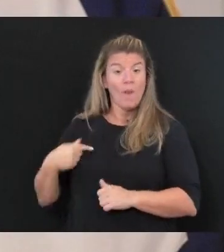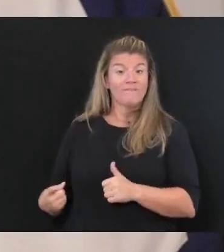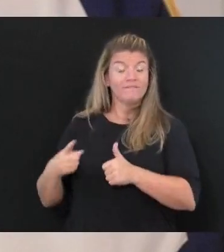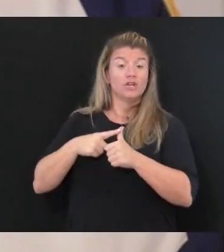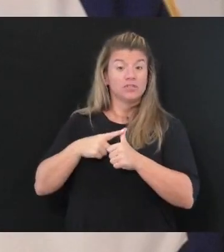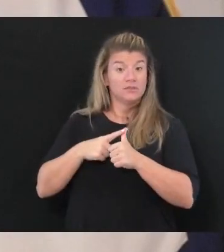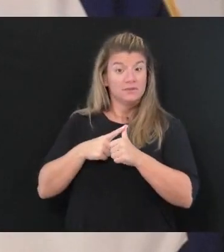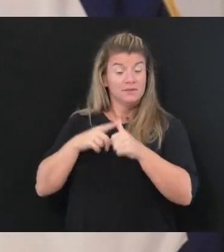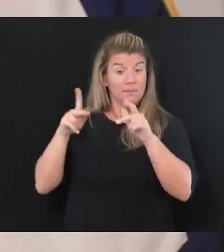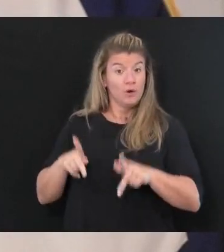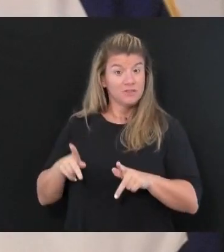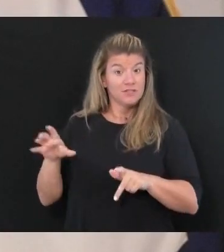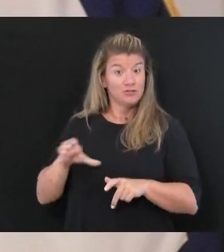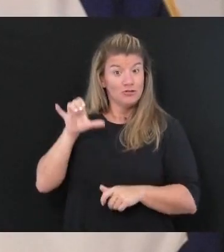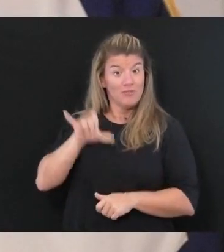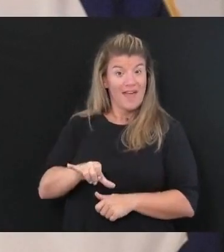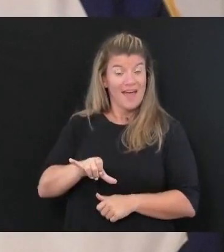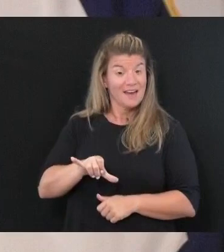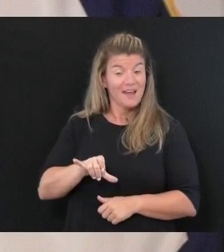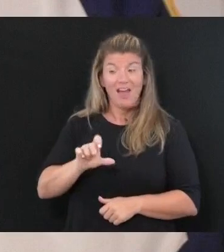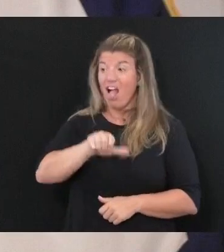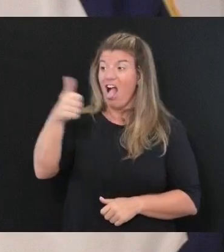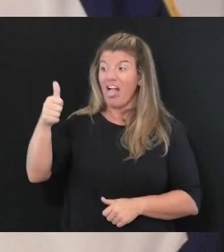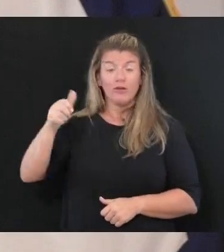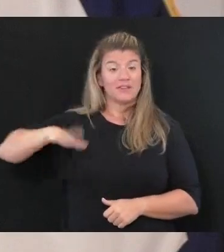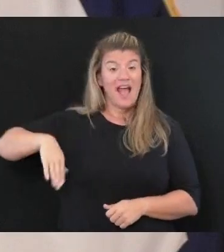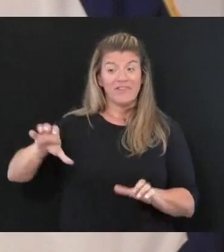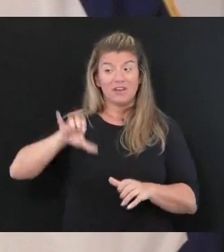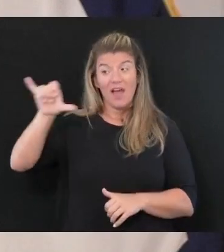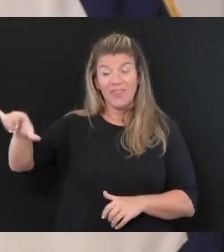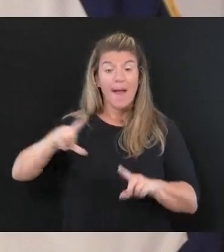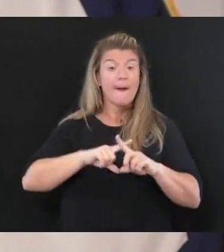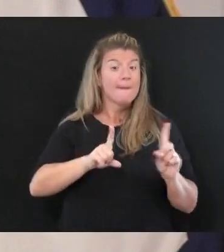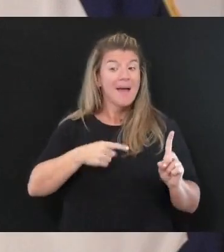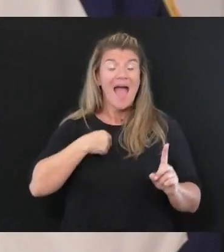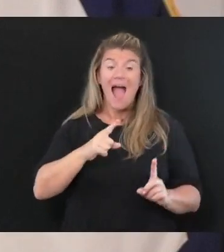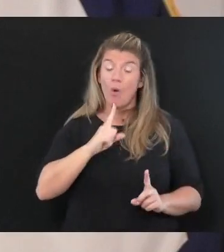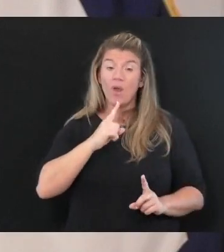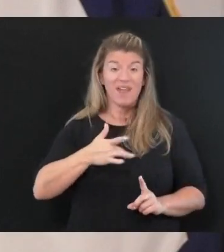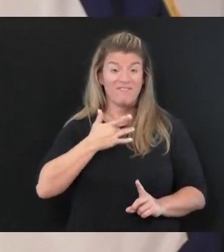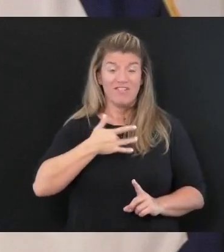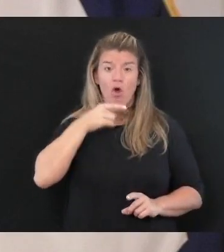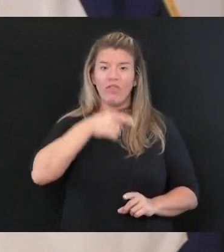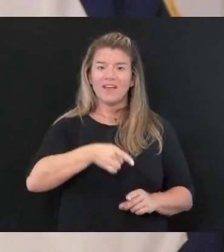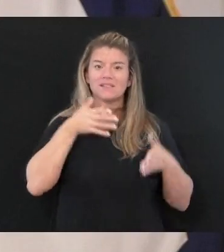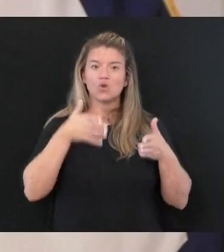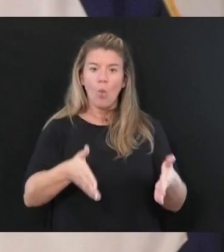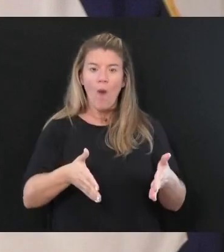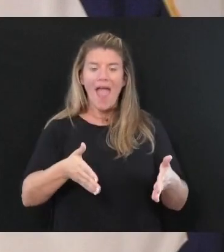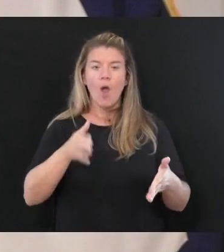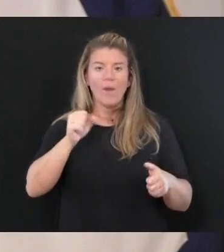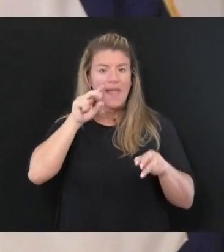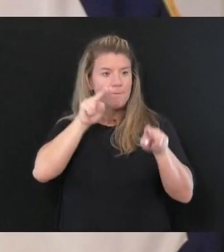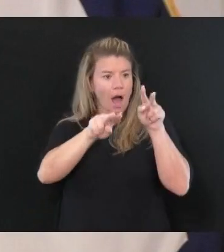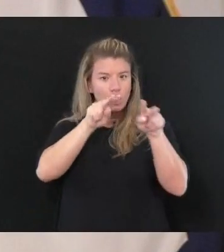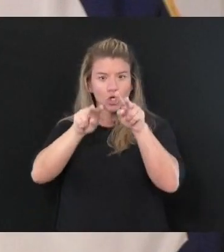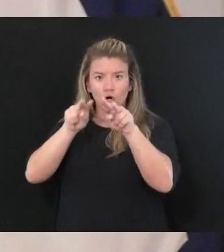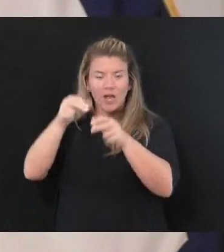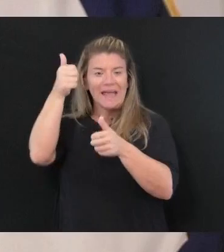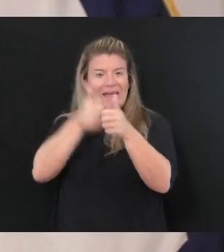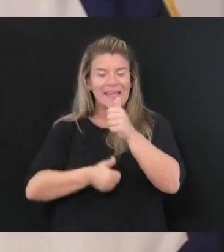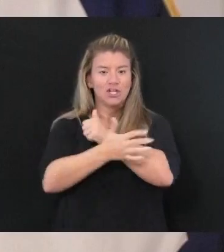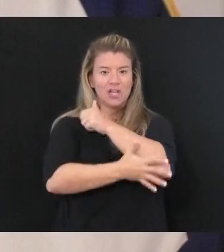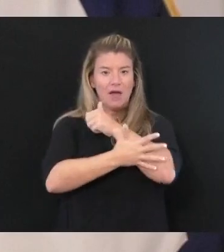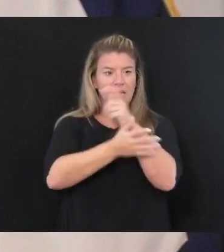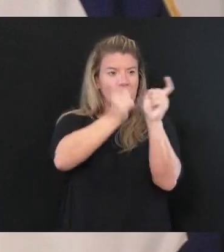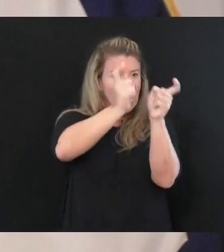that others have not done. But this absolutely, I think, is a way for us to monitor each county, adjust